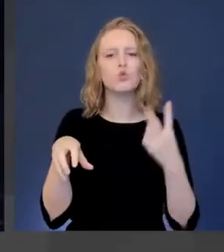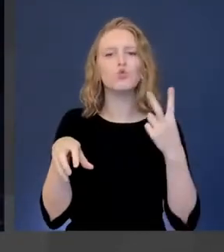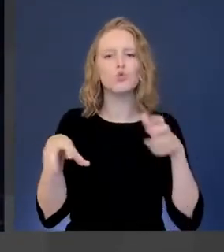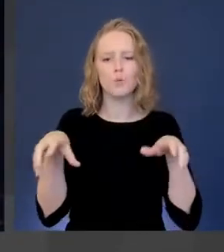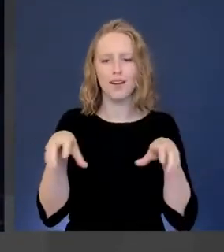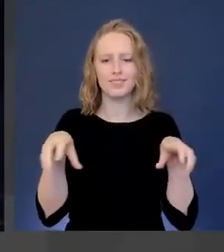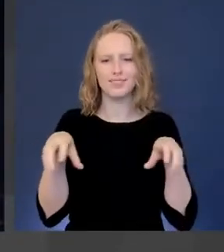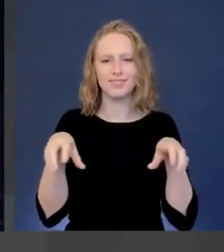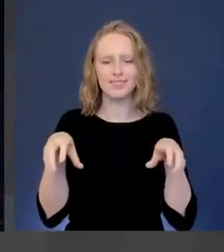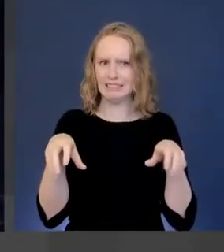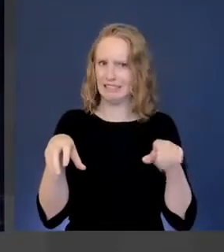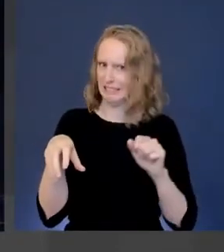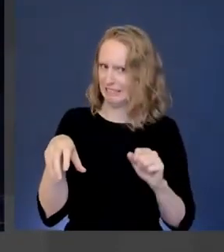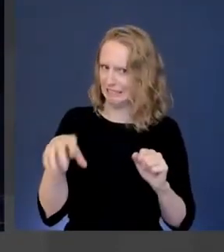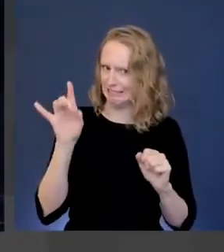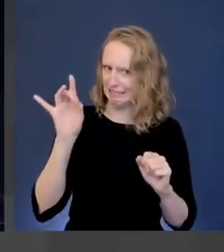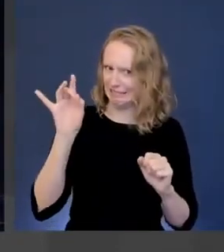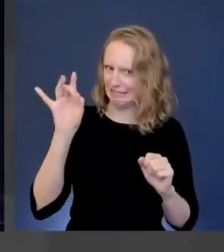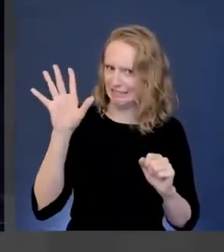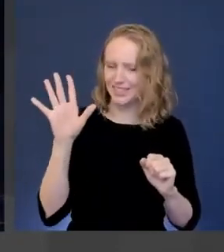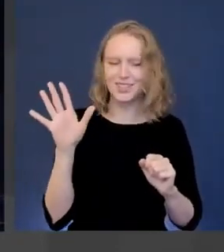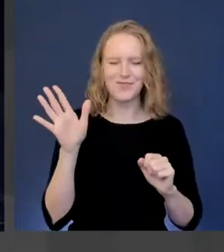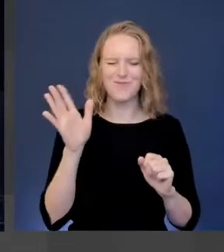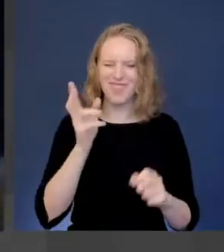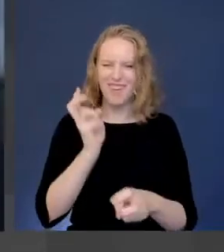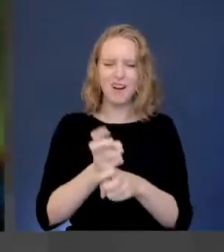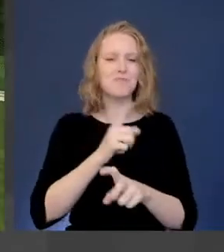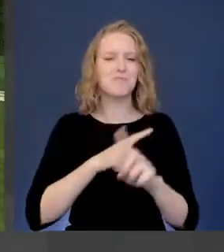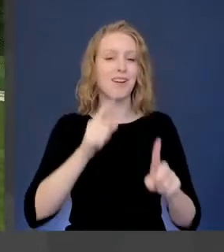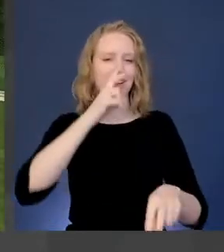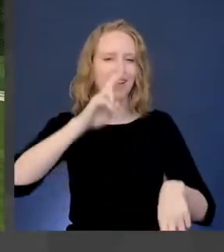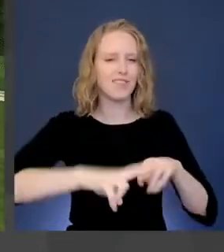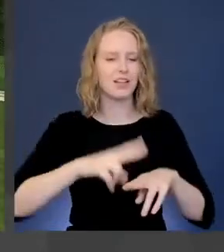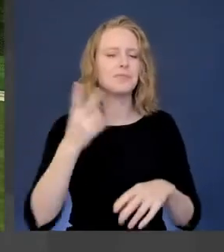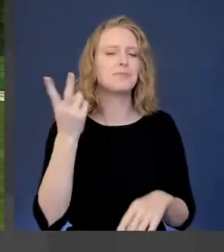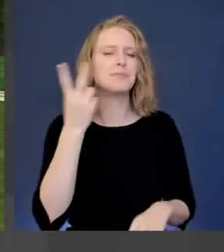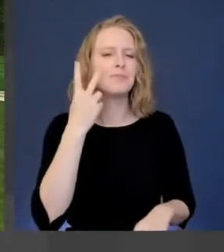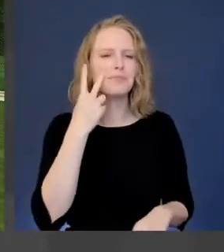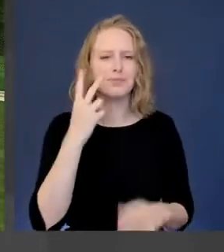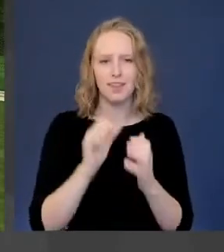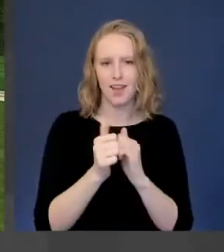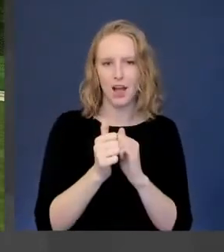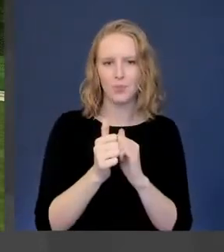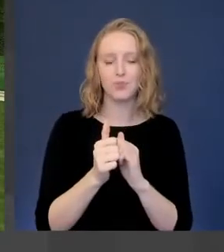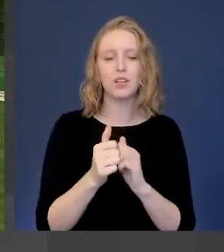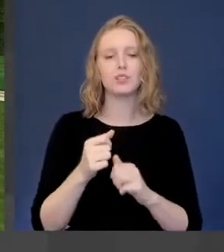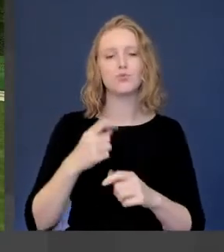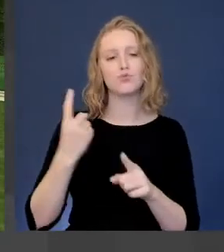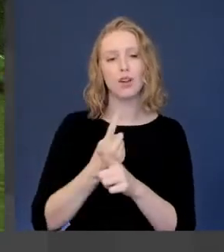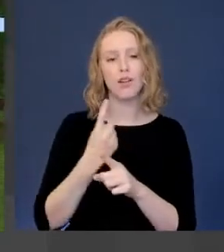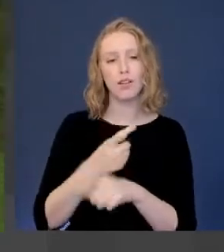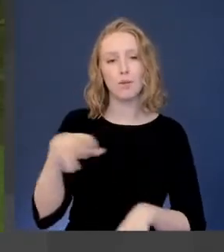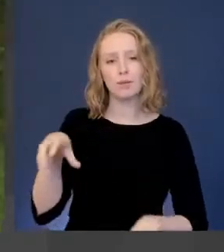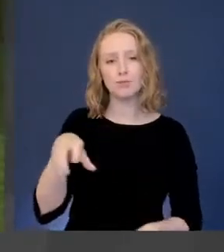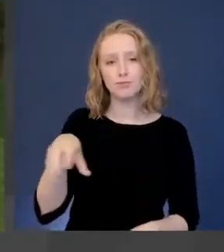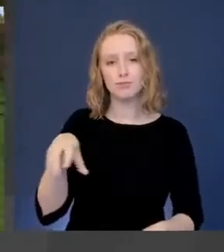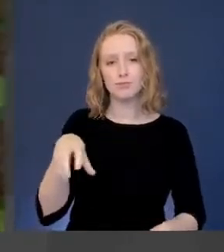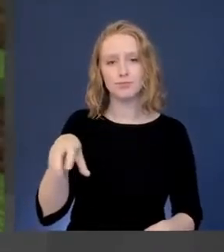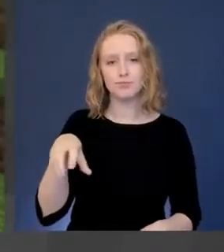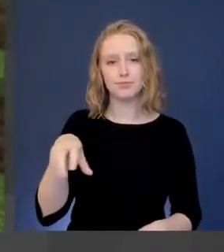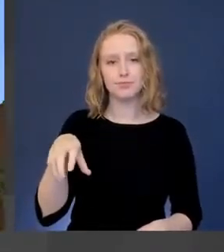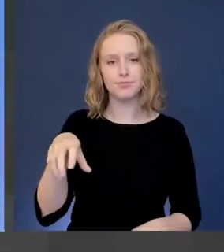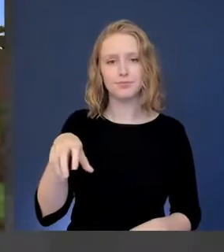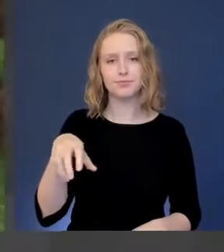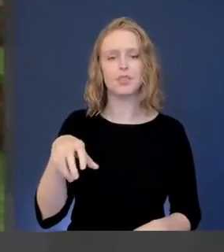that's what makes it fun, right? Let's show everyone how it rolls. So our main mice, this bad boy right here, is going to be controlling where